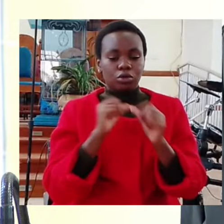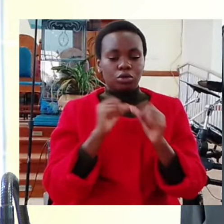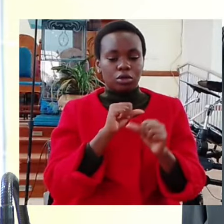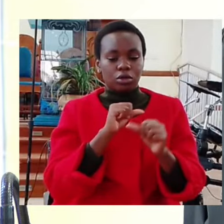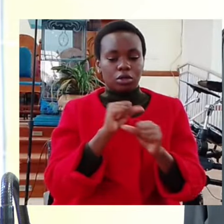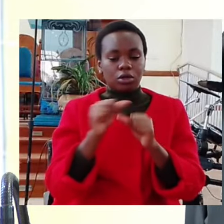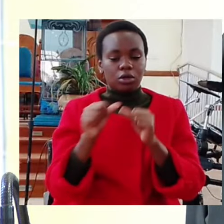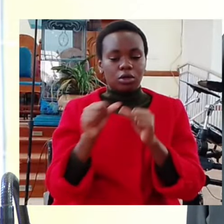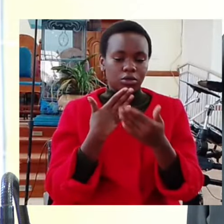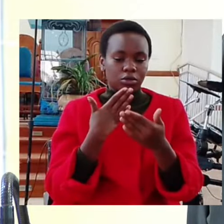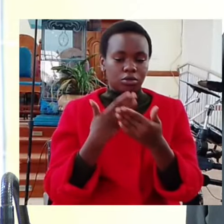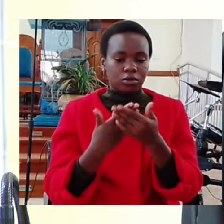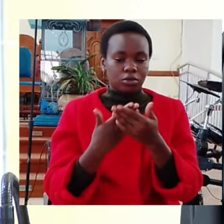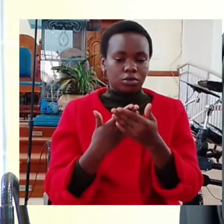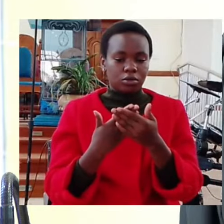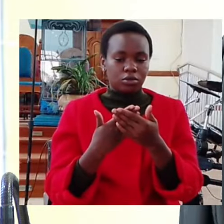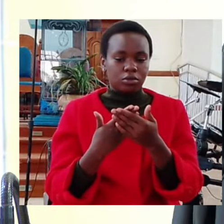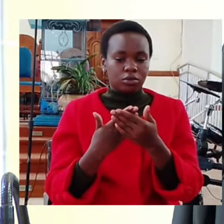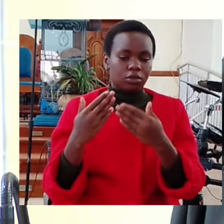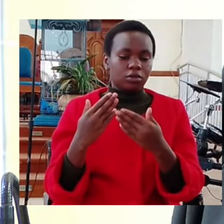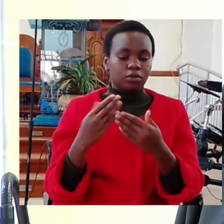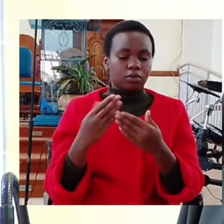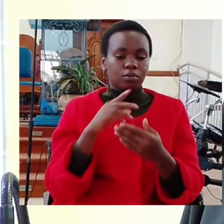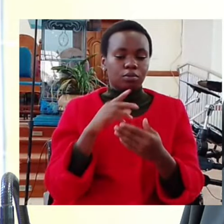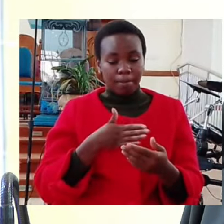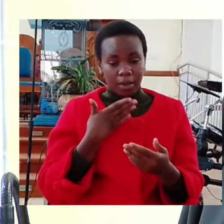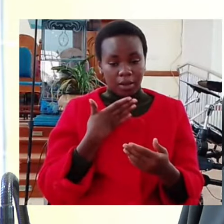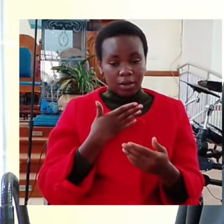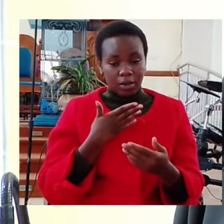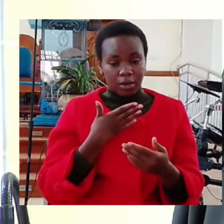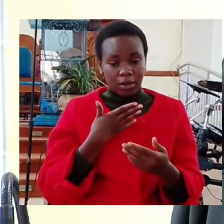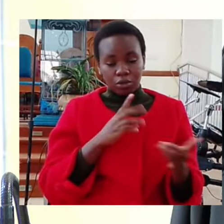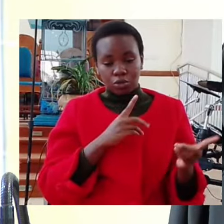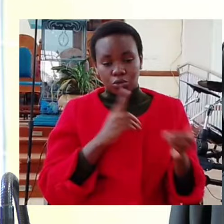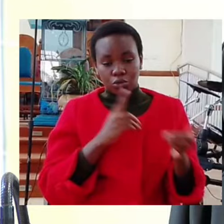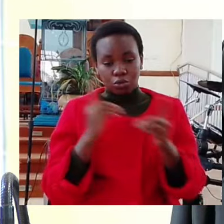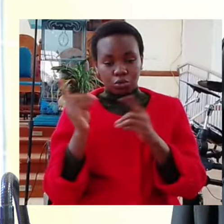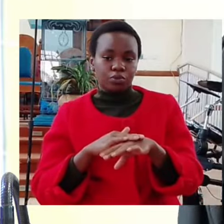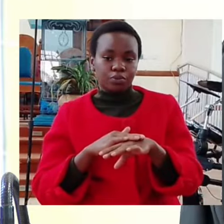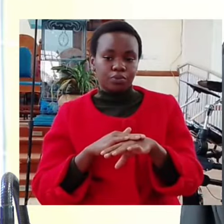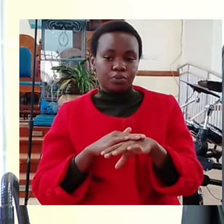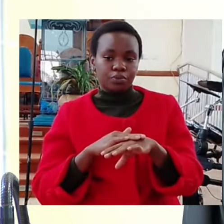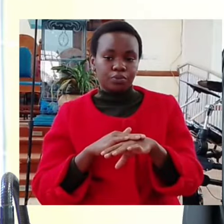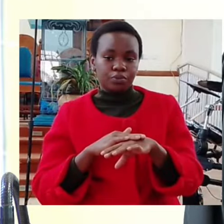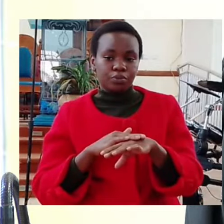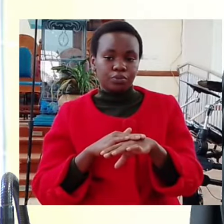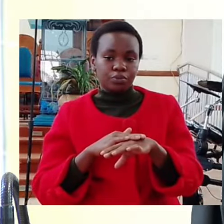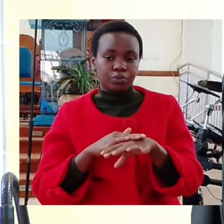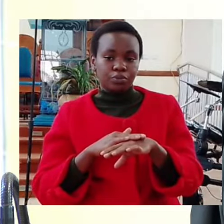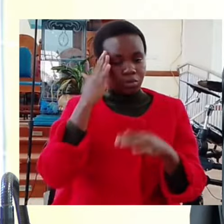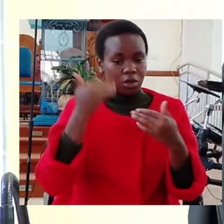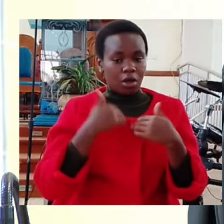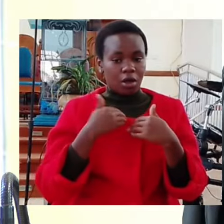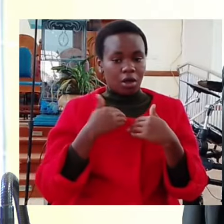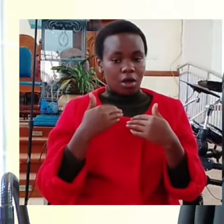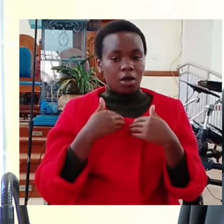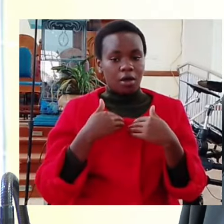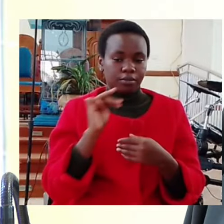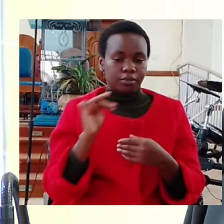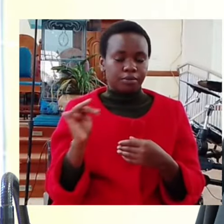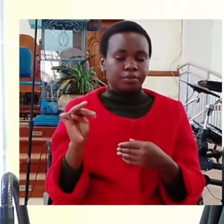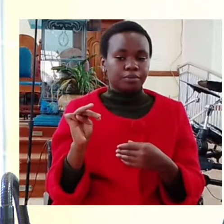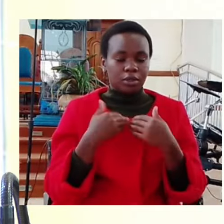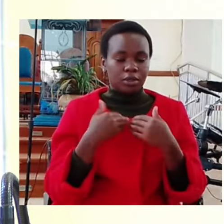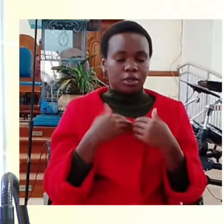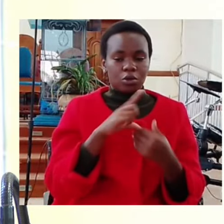wakama uwakoa. Dhie na bere na kumwe kama odo mega. I know you have a great future for him. No, when he goes on